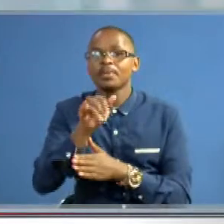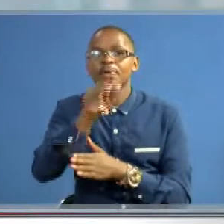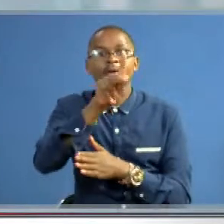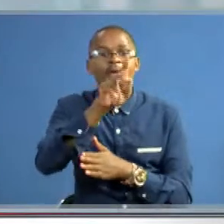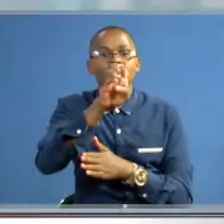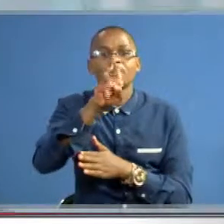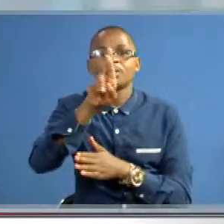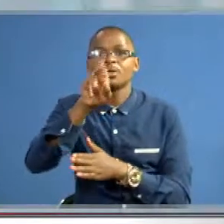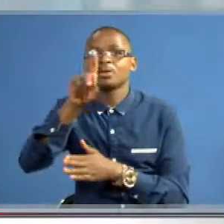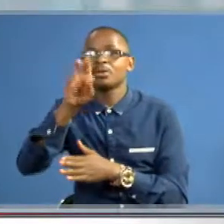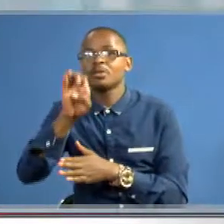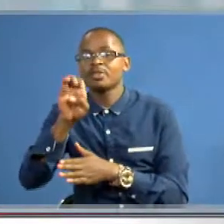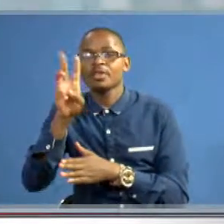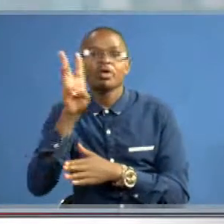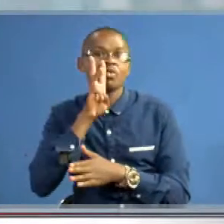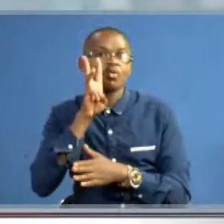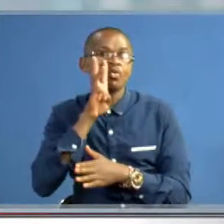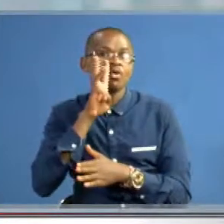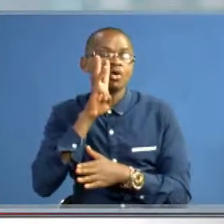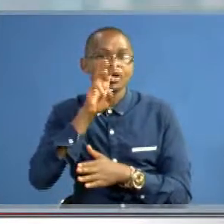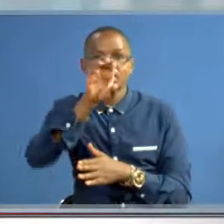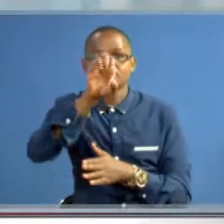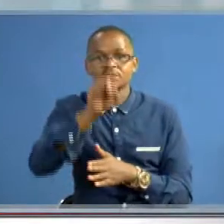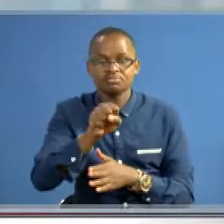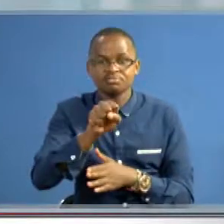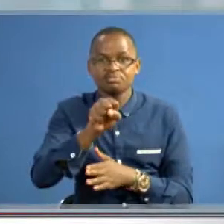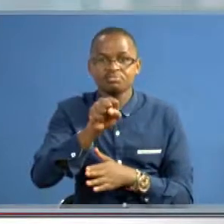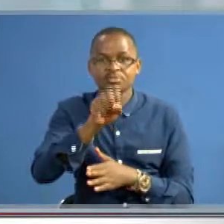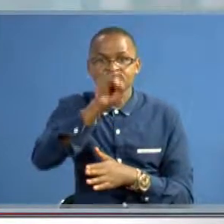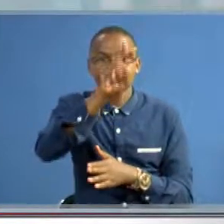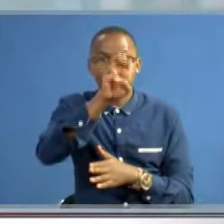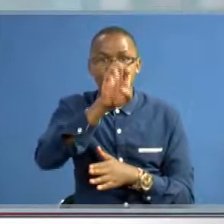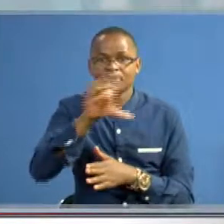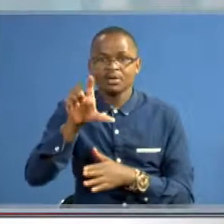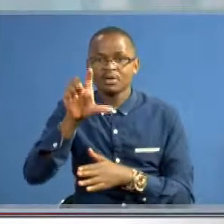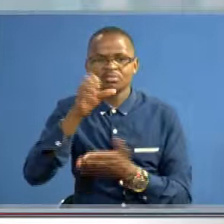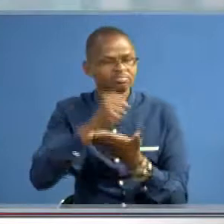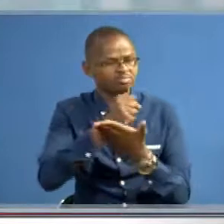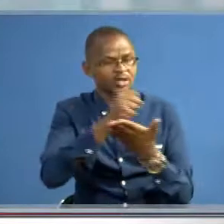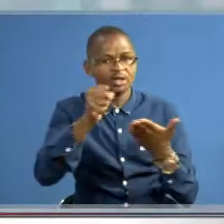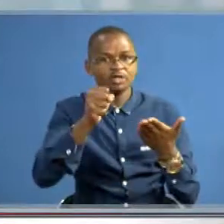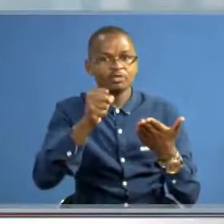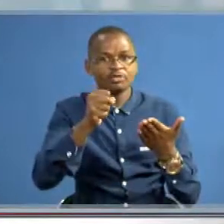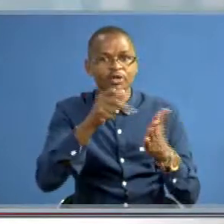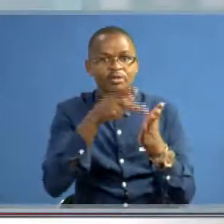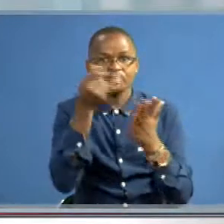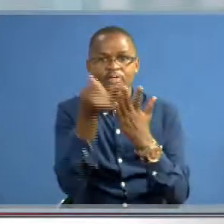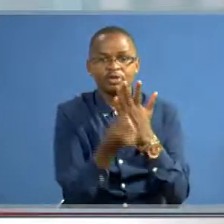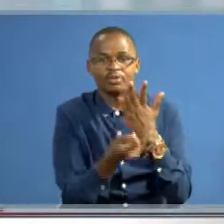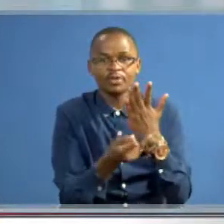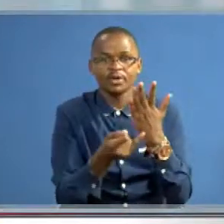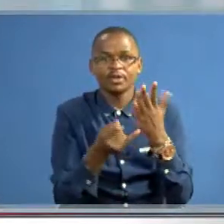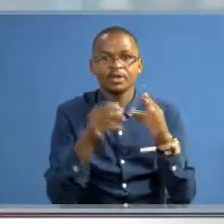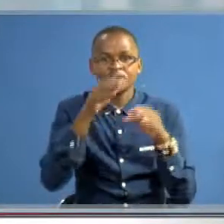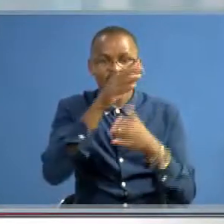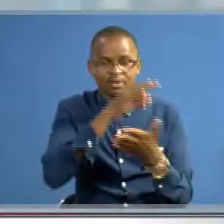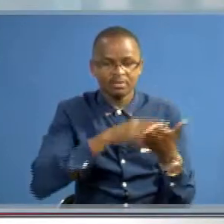Mbuki, insists that the Water CS Simon Chelugui should suspend the projects, especially on the process of